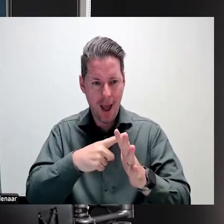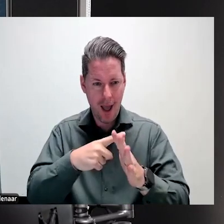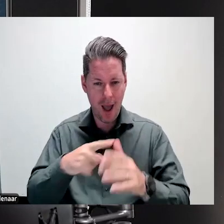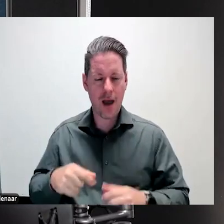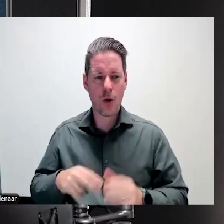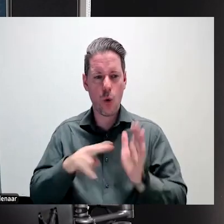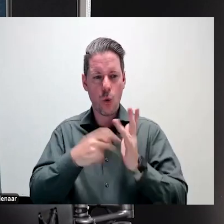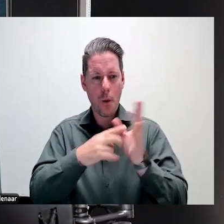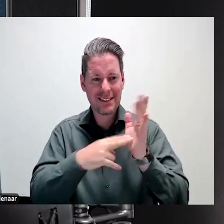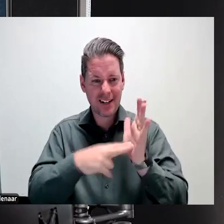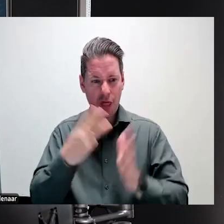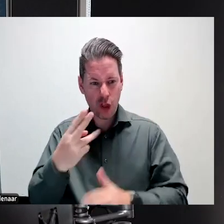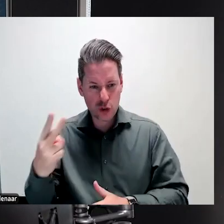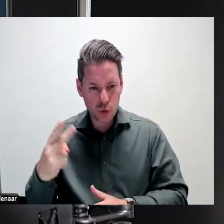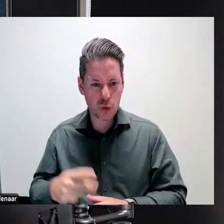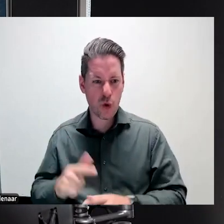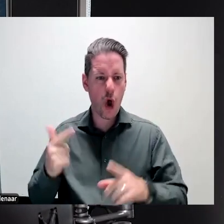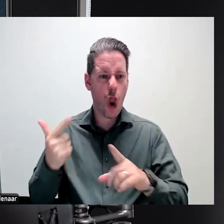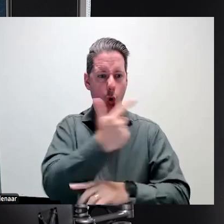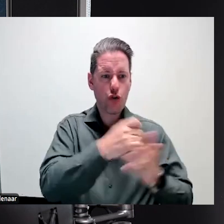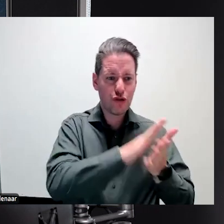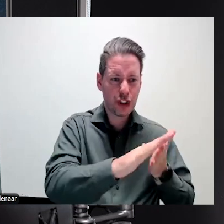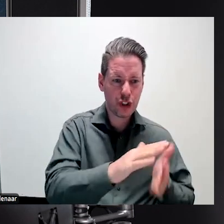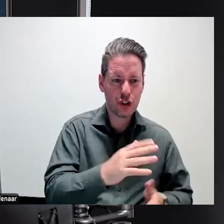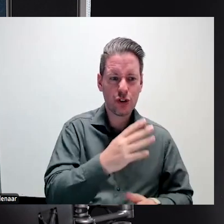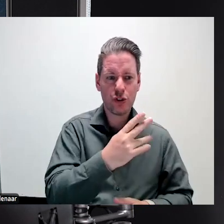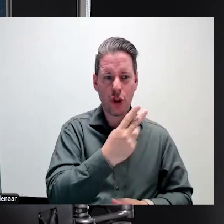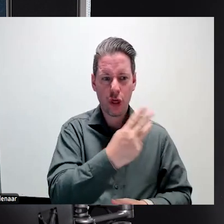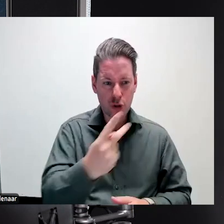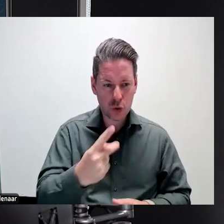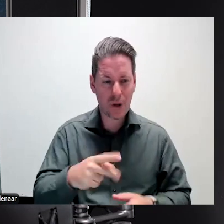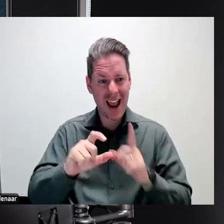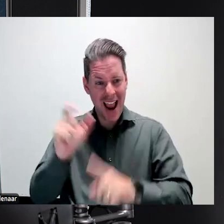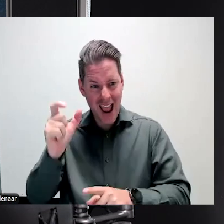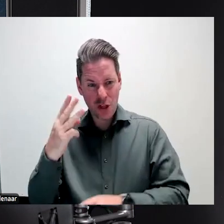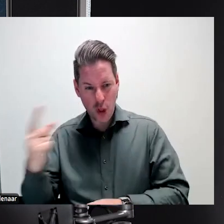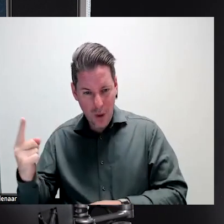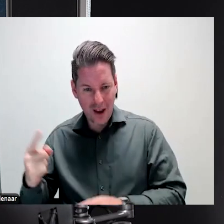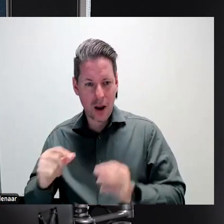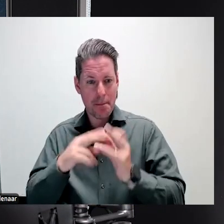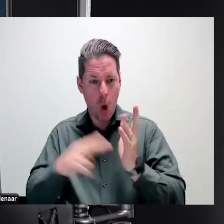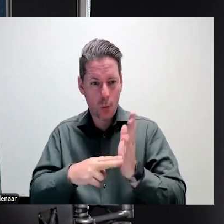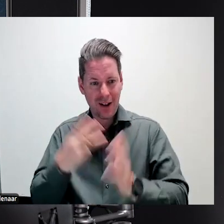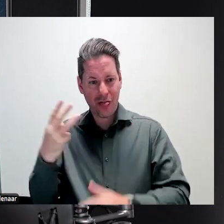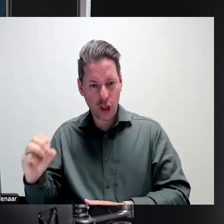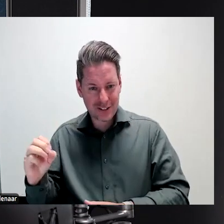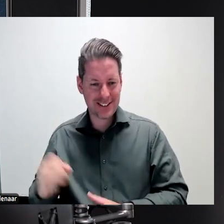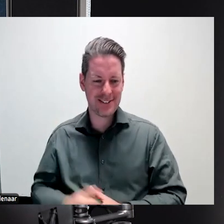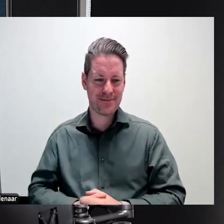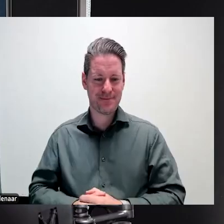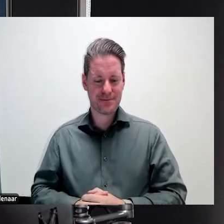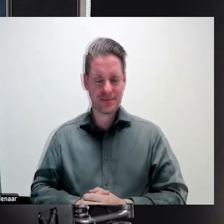Weipa, Normanton on 32, Longreach, Julia Creek and Cairns all on 31 degrees, Bowen on